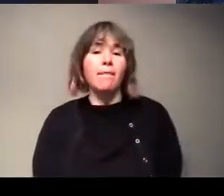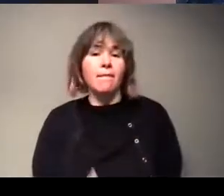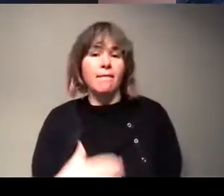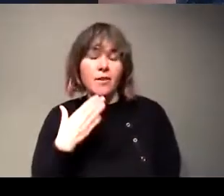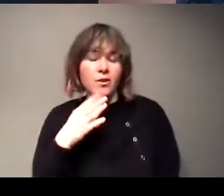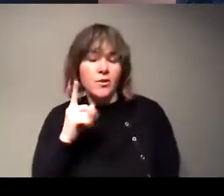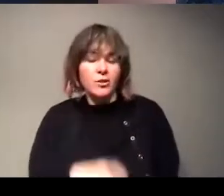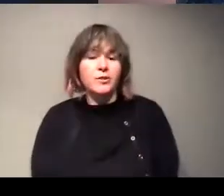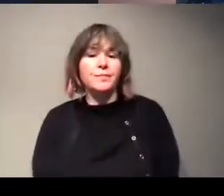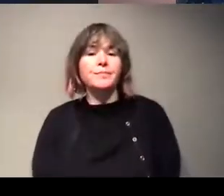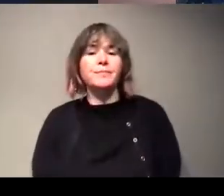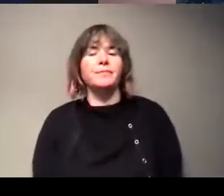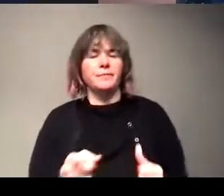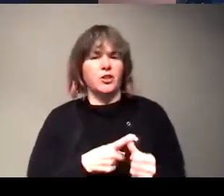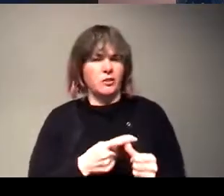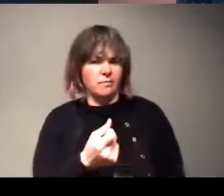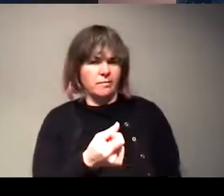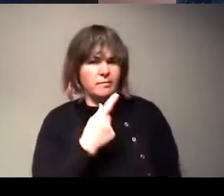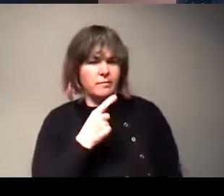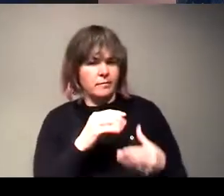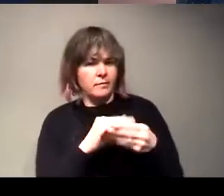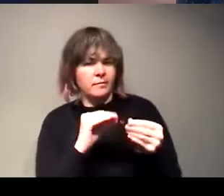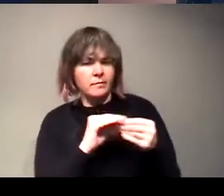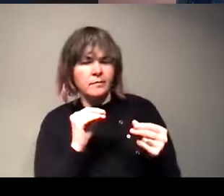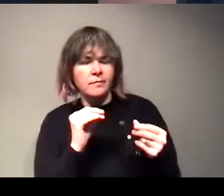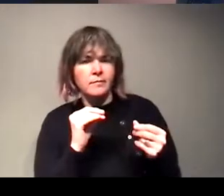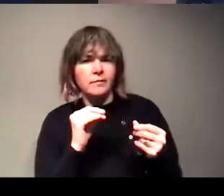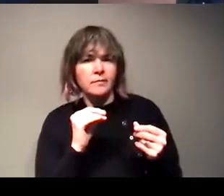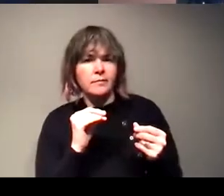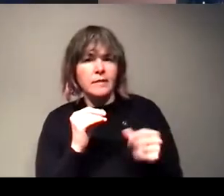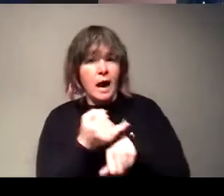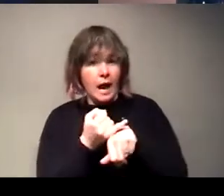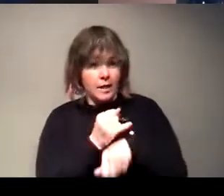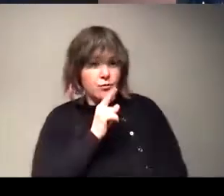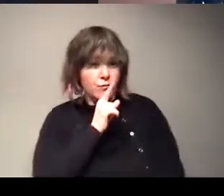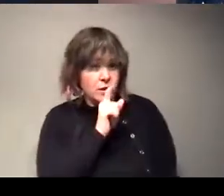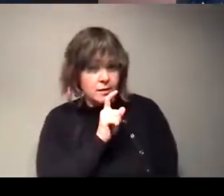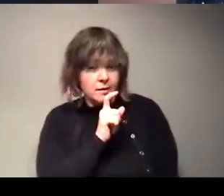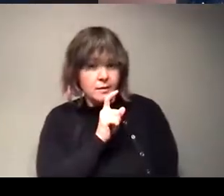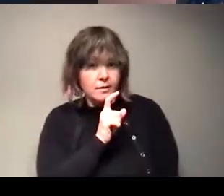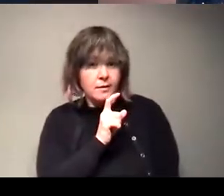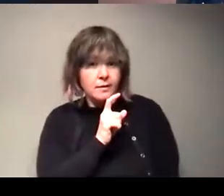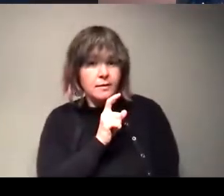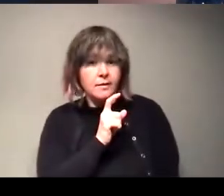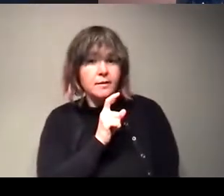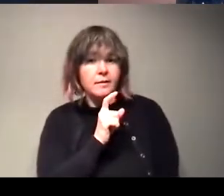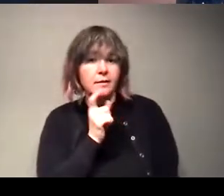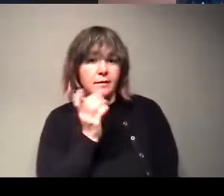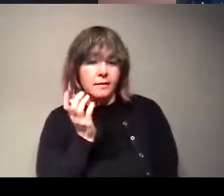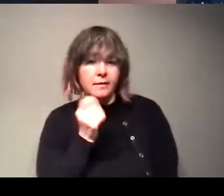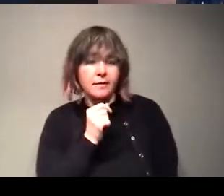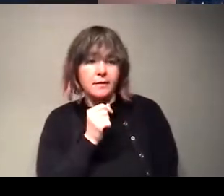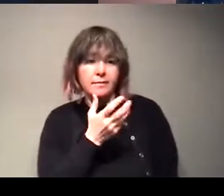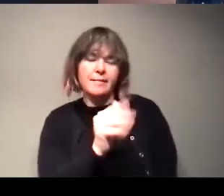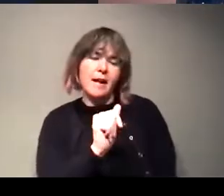great questions. So the first one mentioned about, are the islands real? And as Diana and Abby